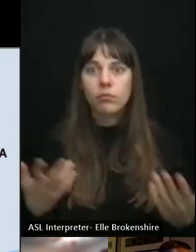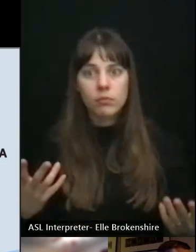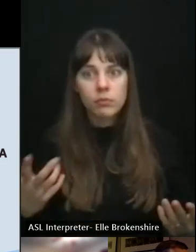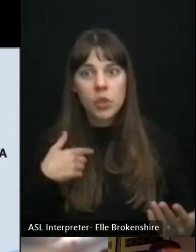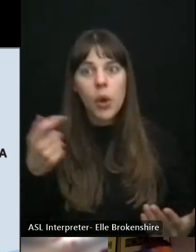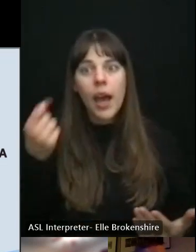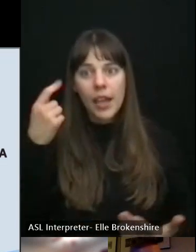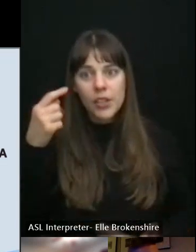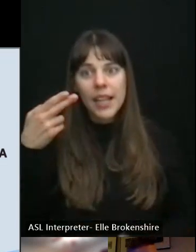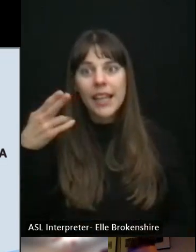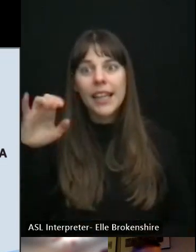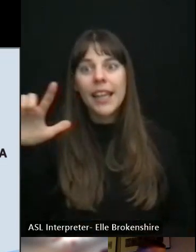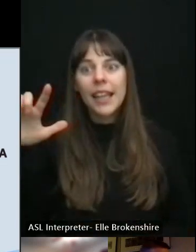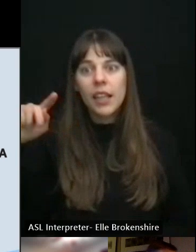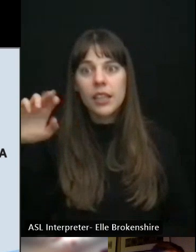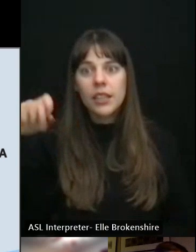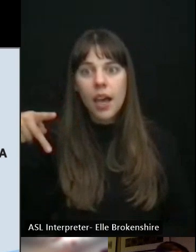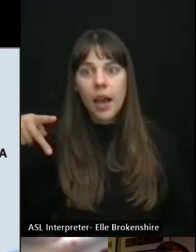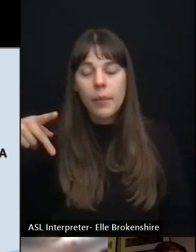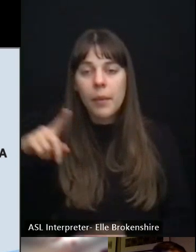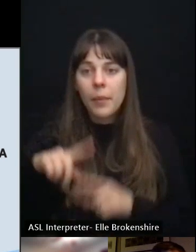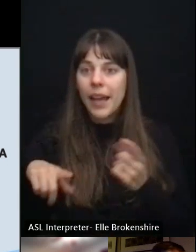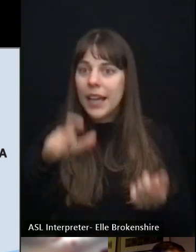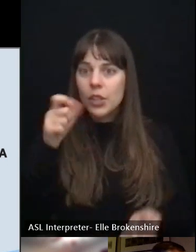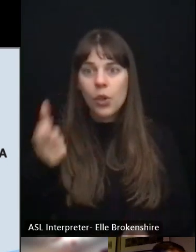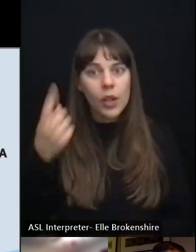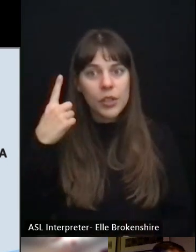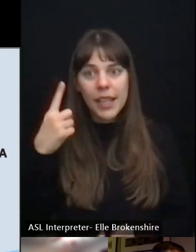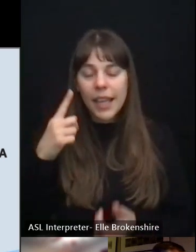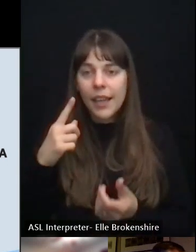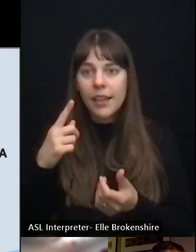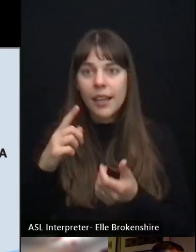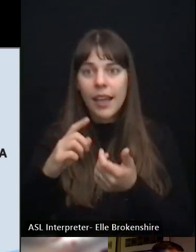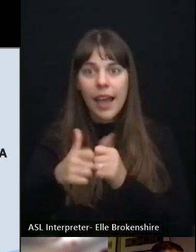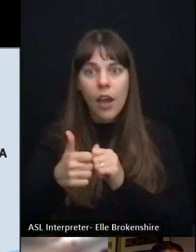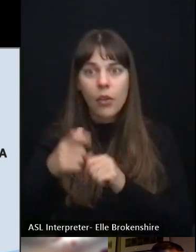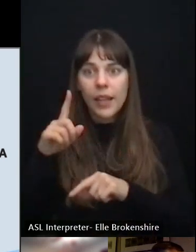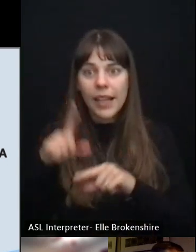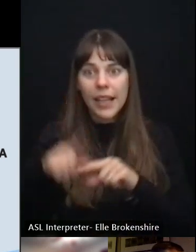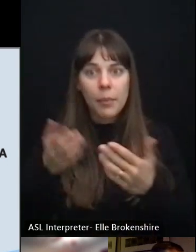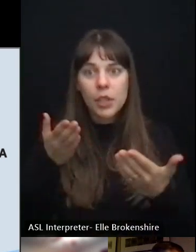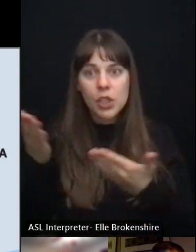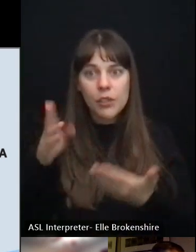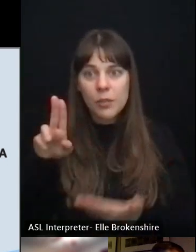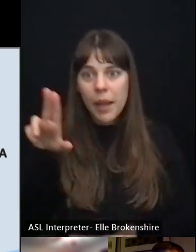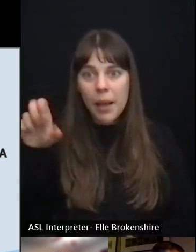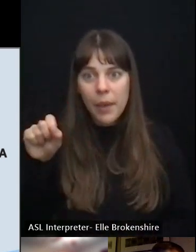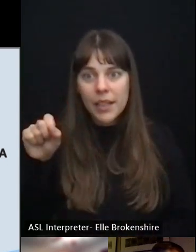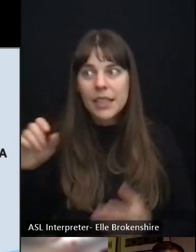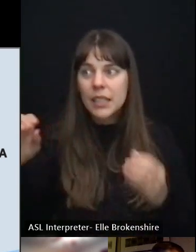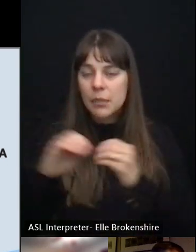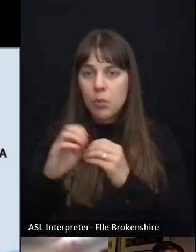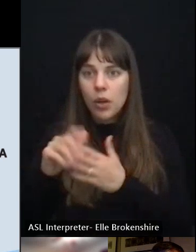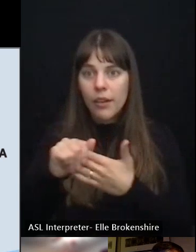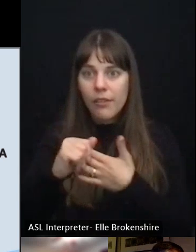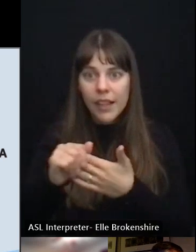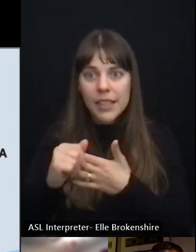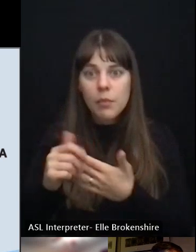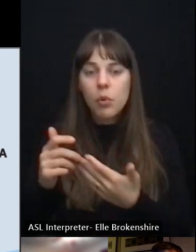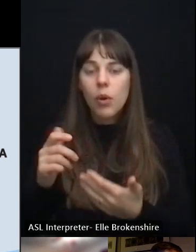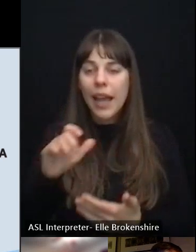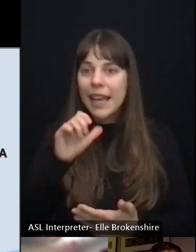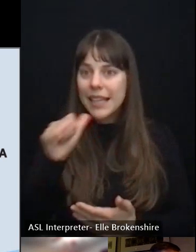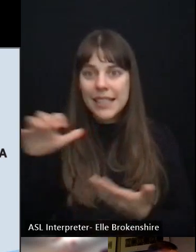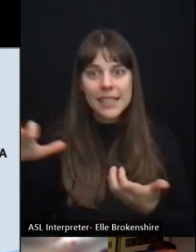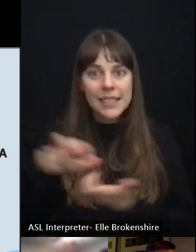I really do not understand how they cannot be serviced by a bus that is far more flexible and not doing